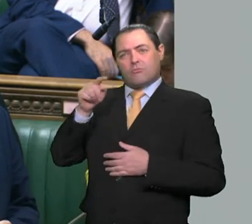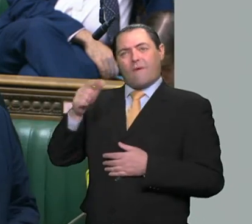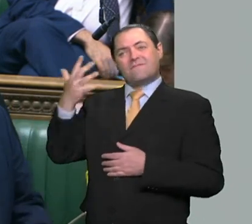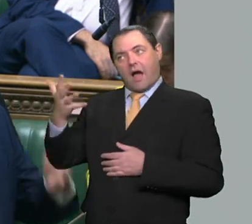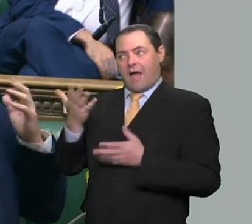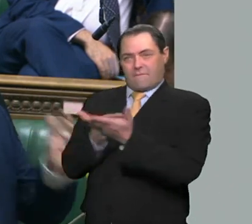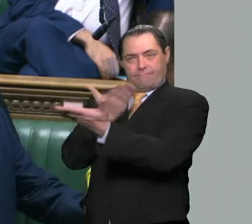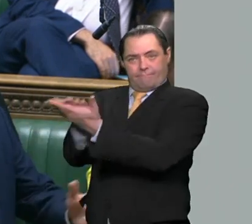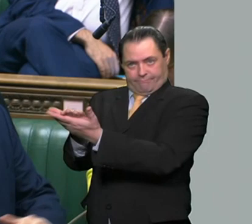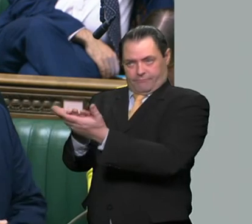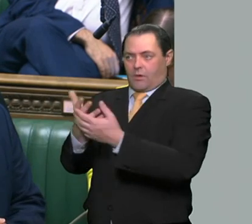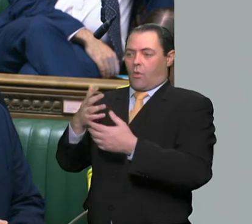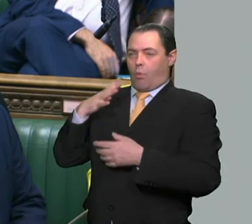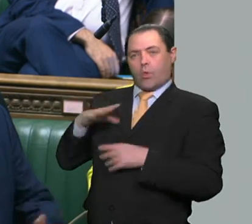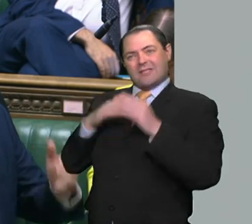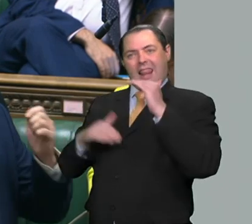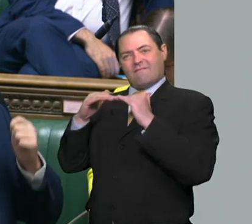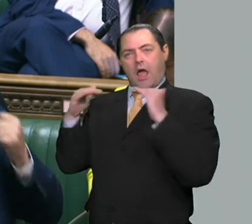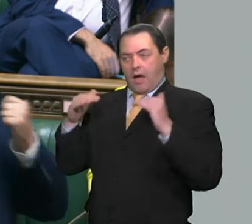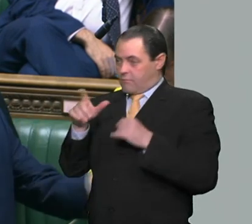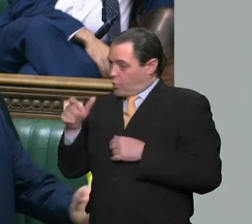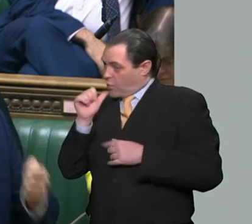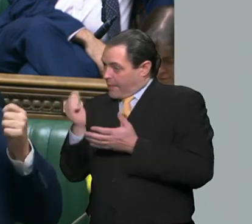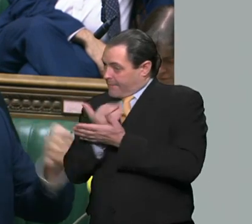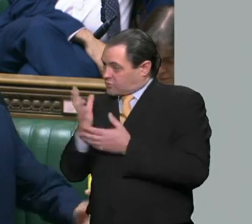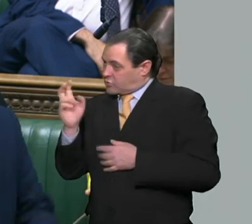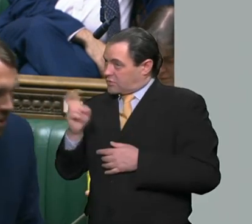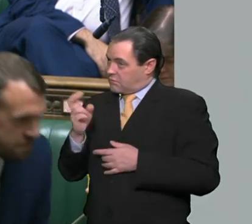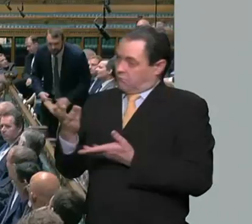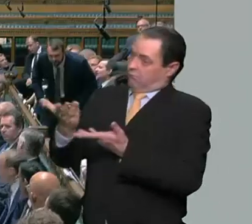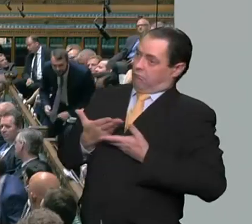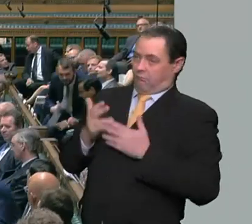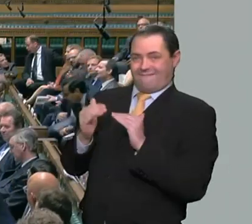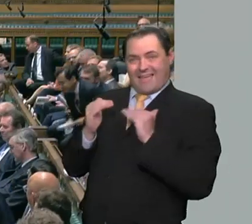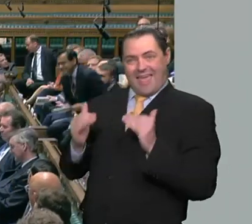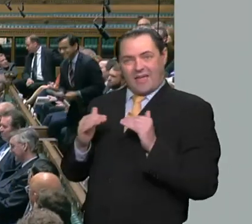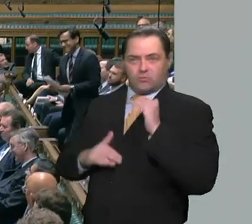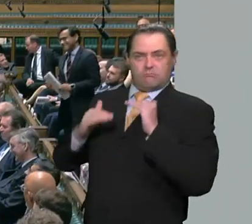Fund bid. So will my right honourable friend ensure that Stoke-on-Trent, who is now hungry, gets its just dessert?